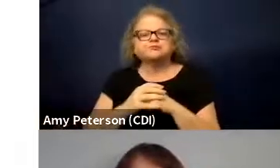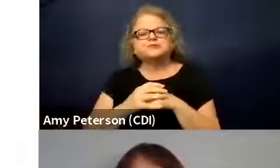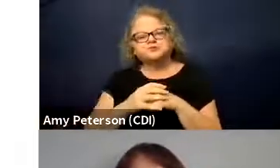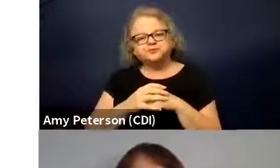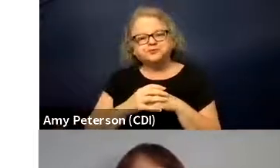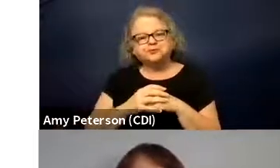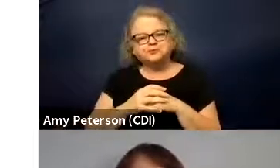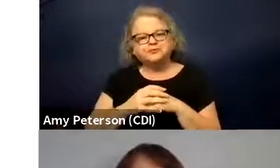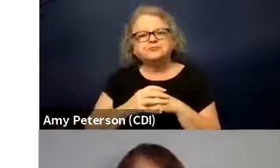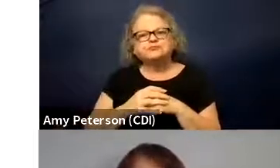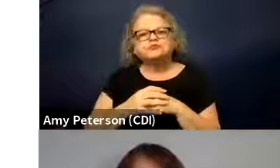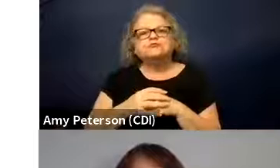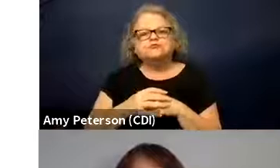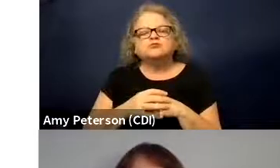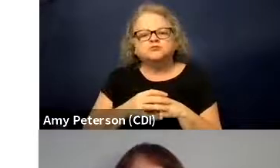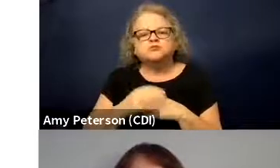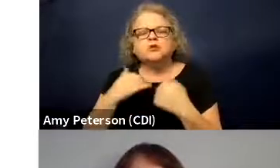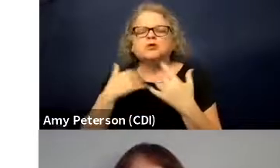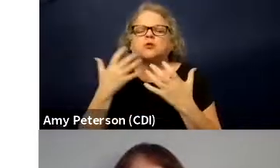SARS-CoV-2 is the name of the virus.